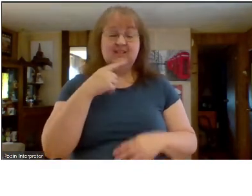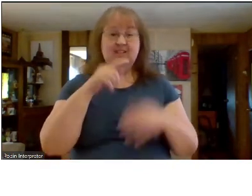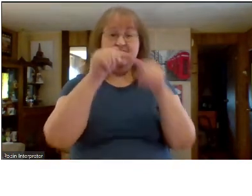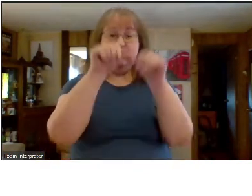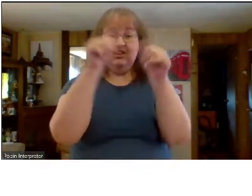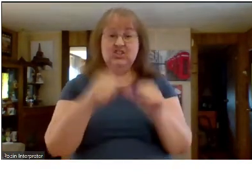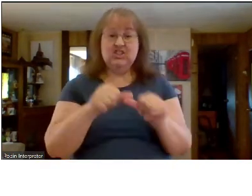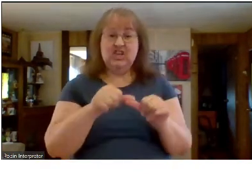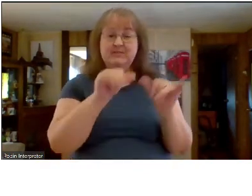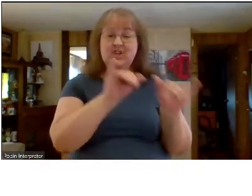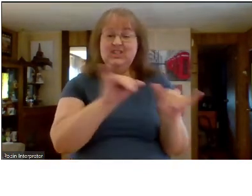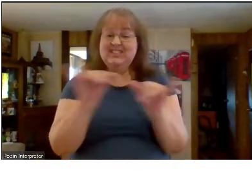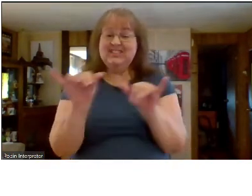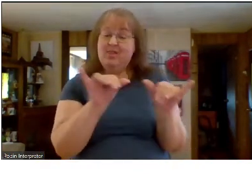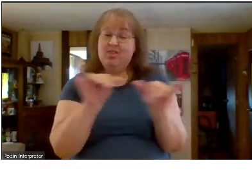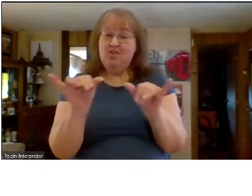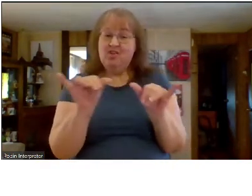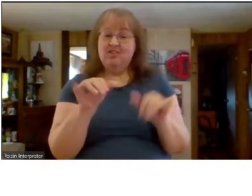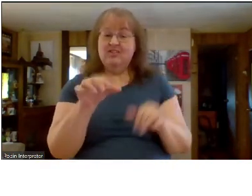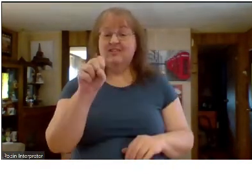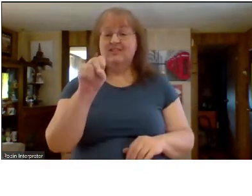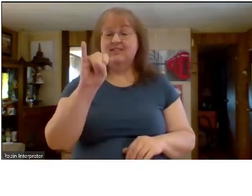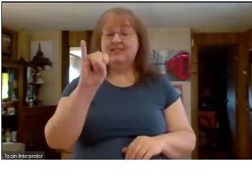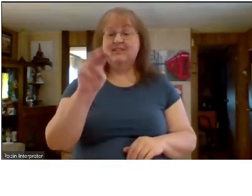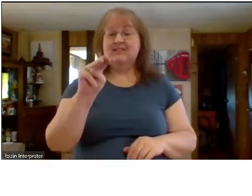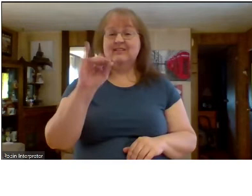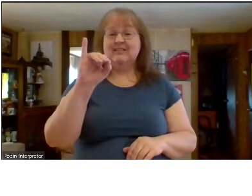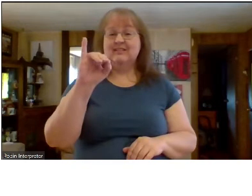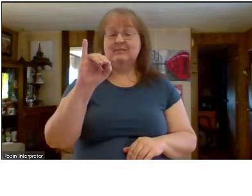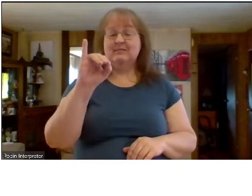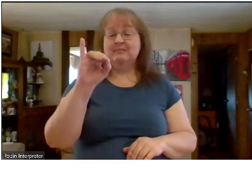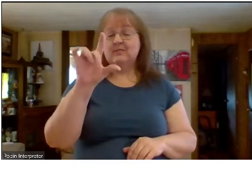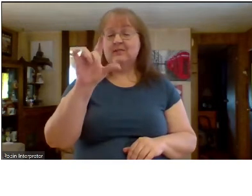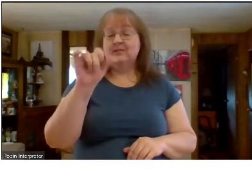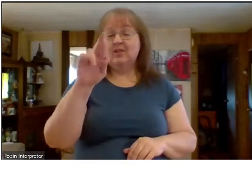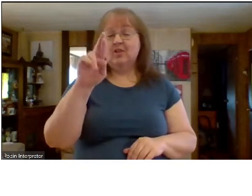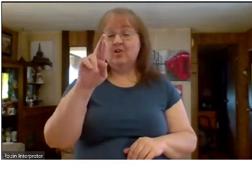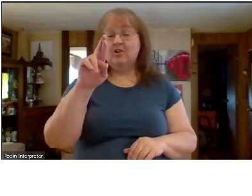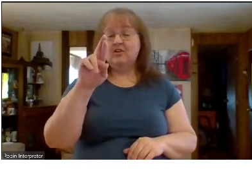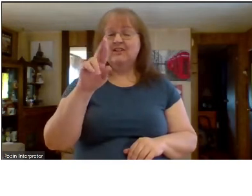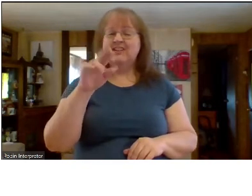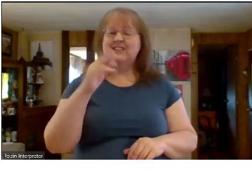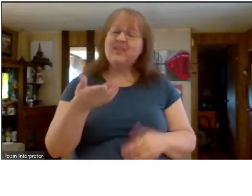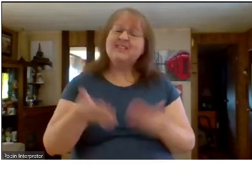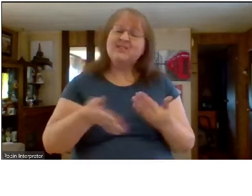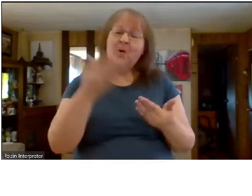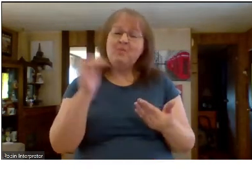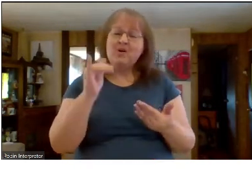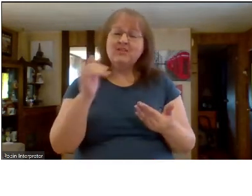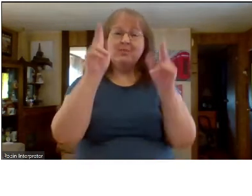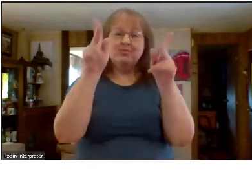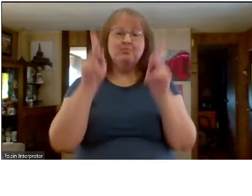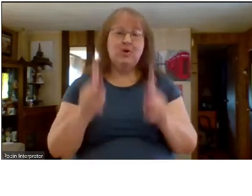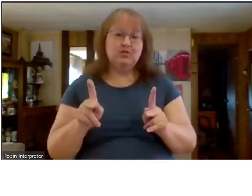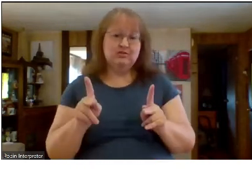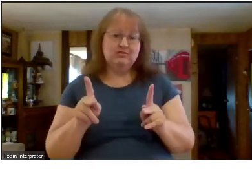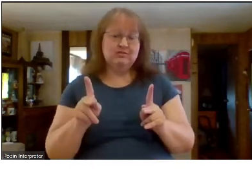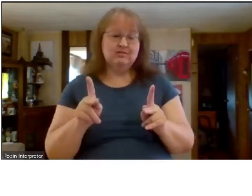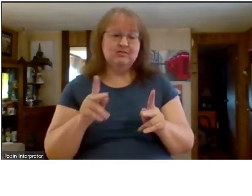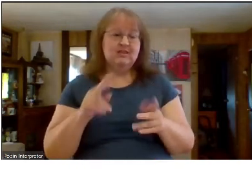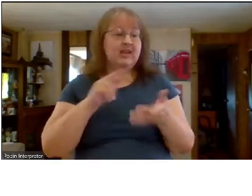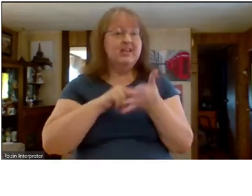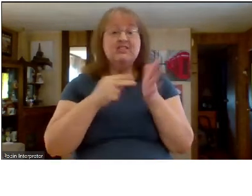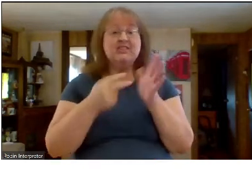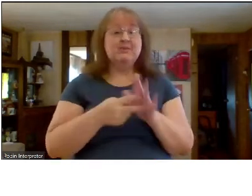All right, so this question says these shapes are similar. Similar is the same thing as being proportional in a way when we're